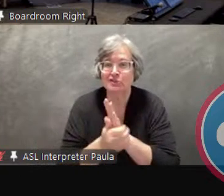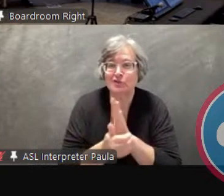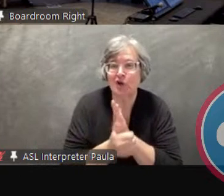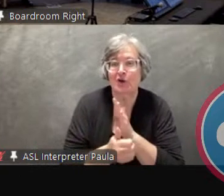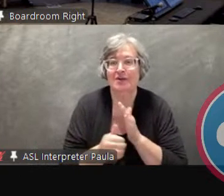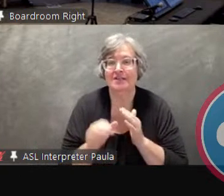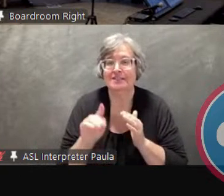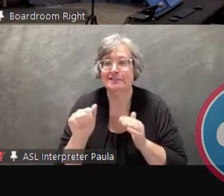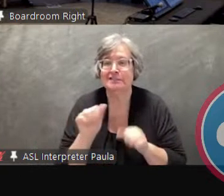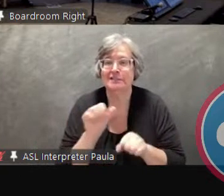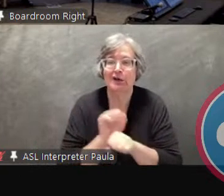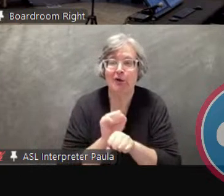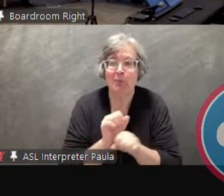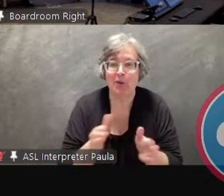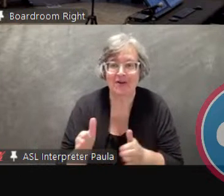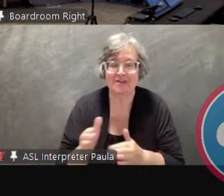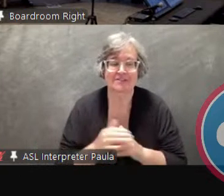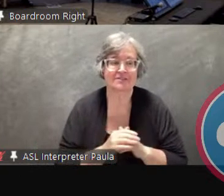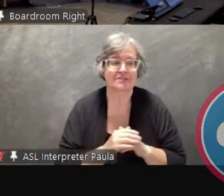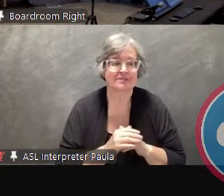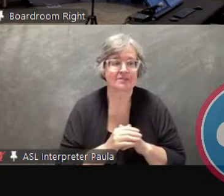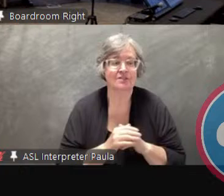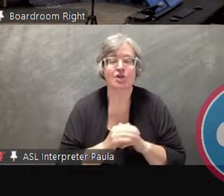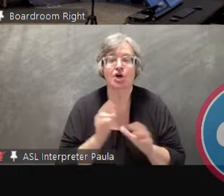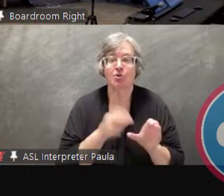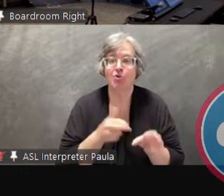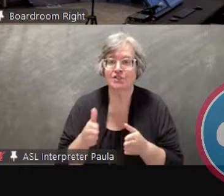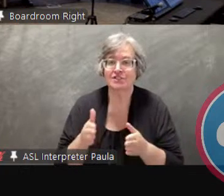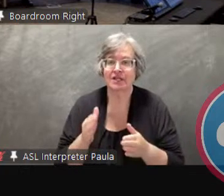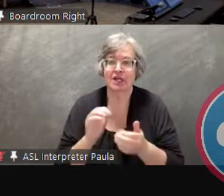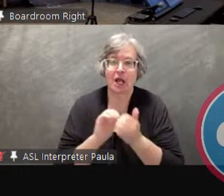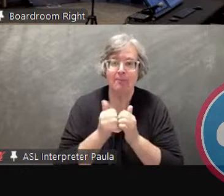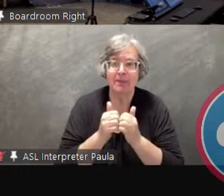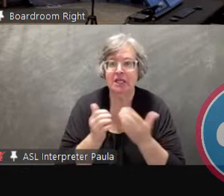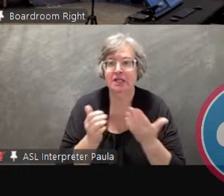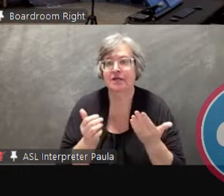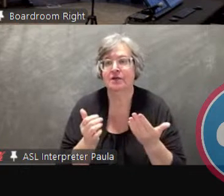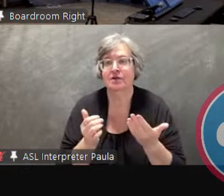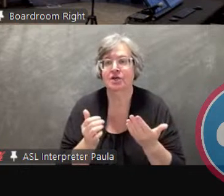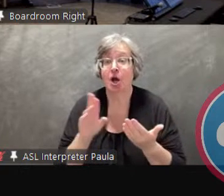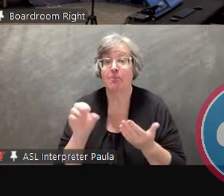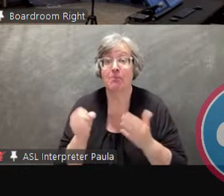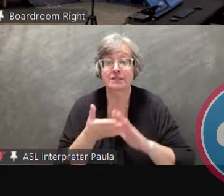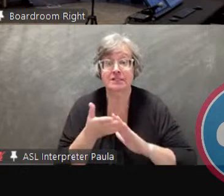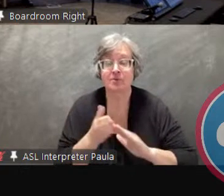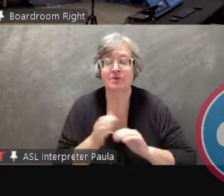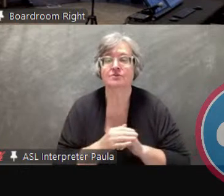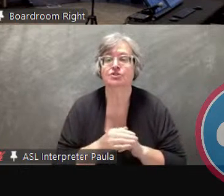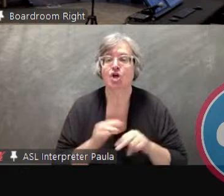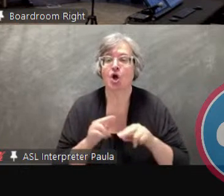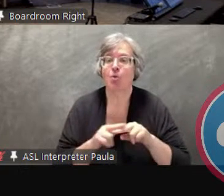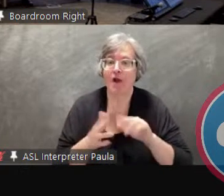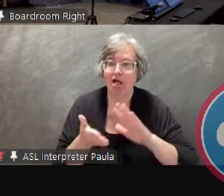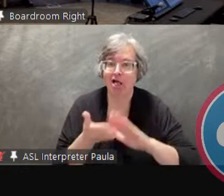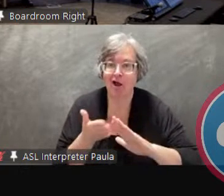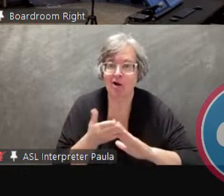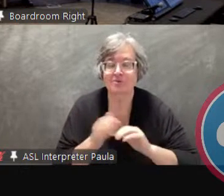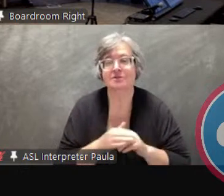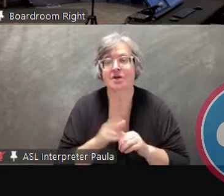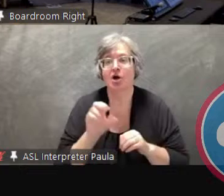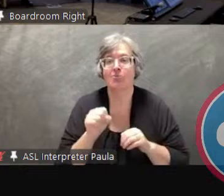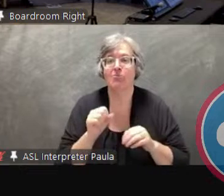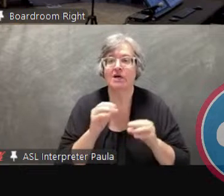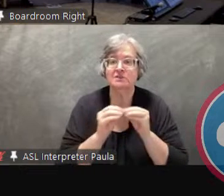best employees. Participants compete in areas including bus operations, rail operations, bus